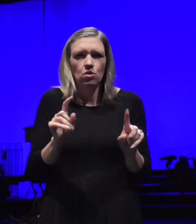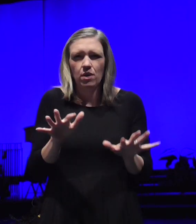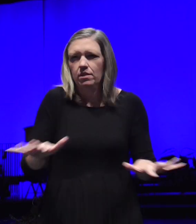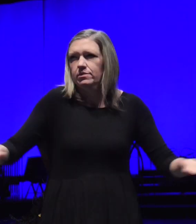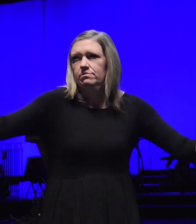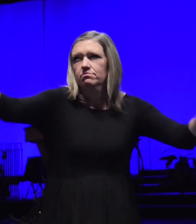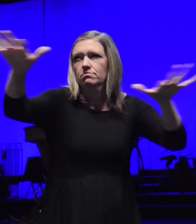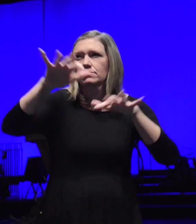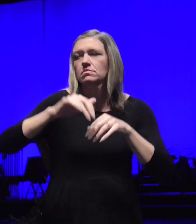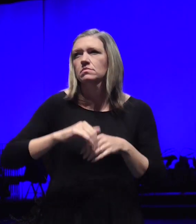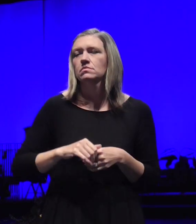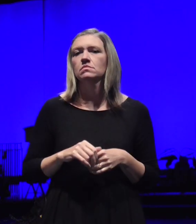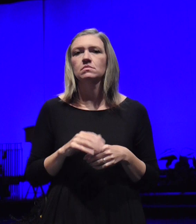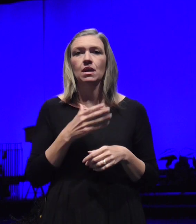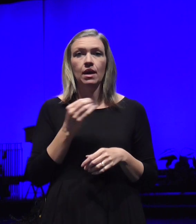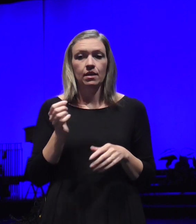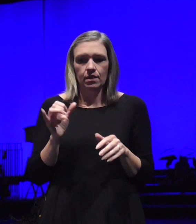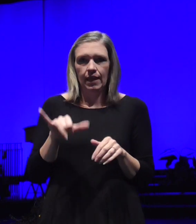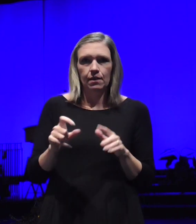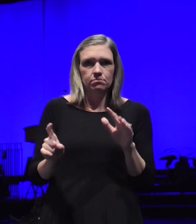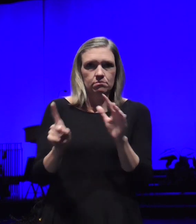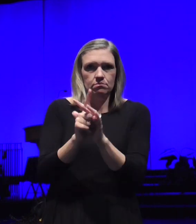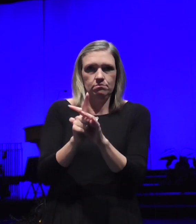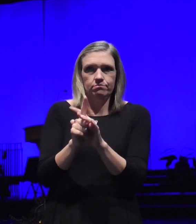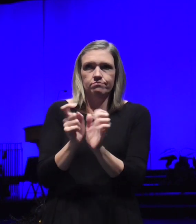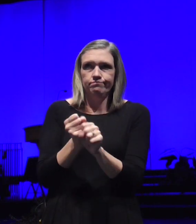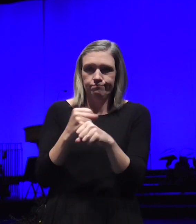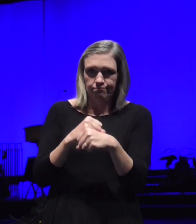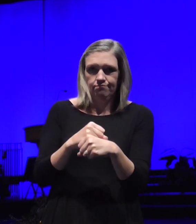present. And the manifestation